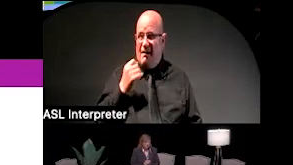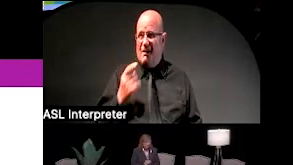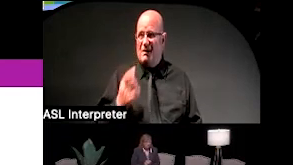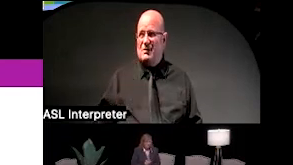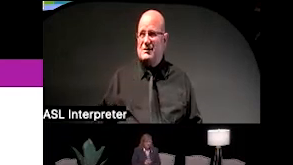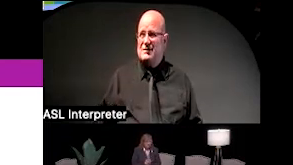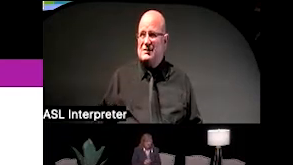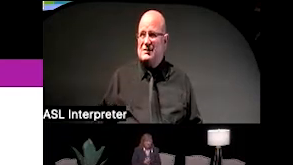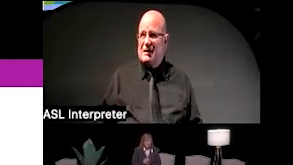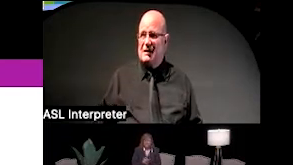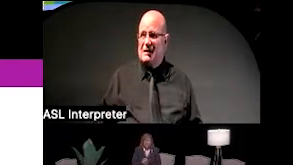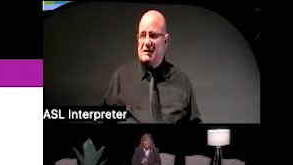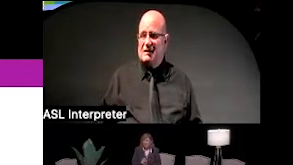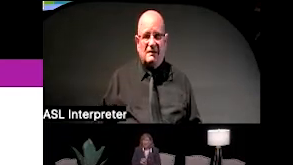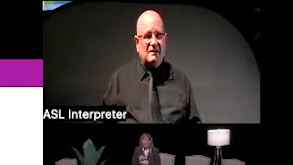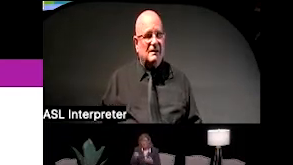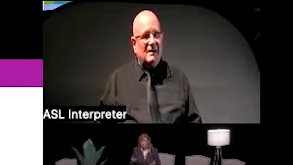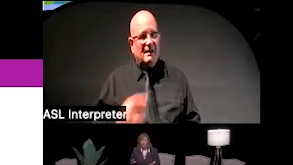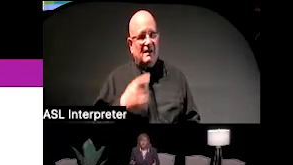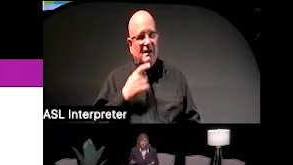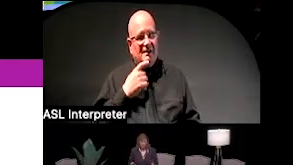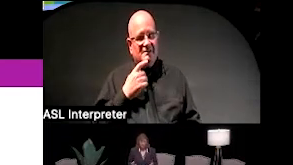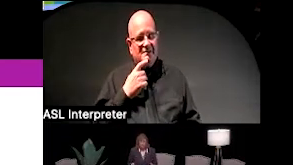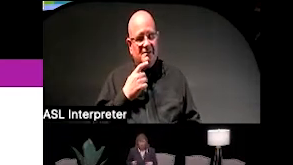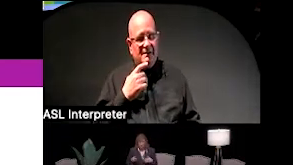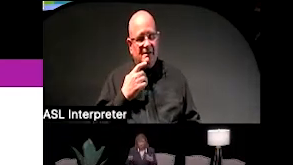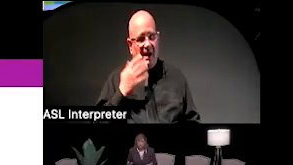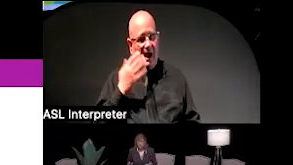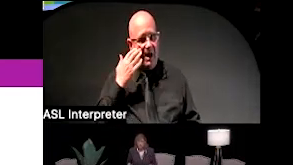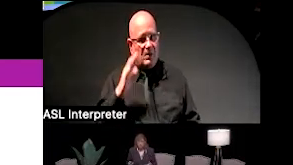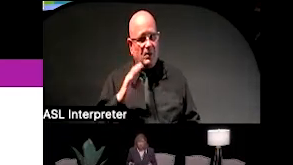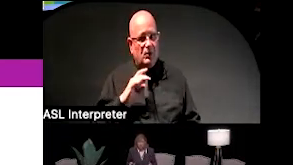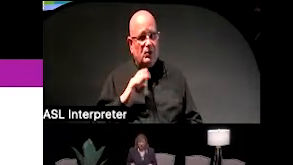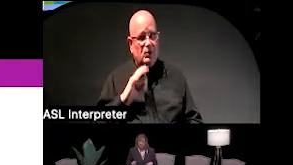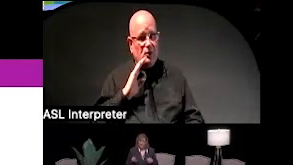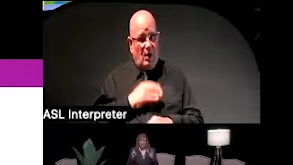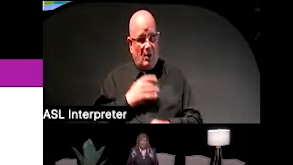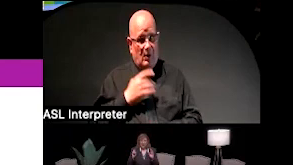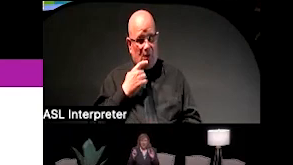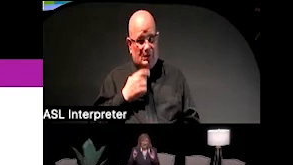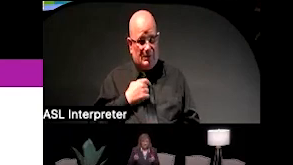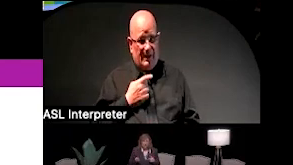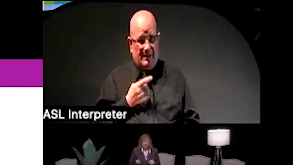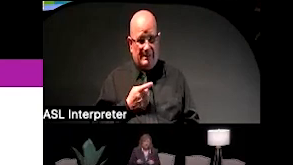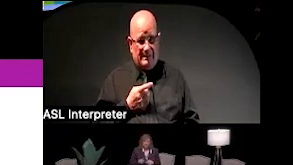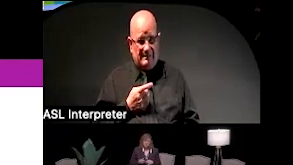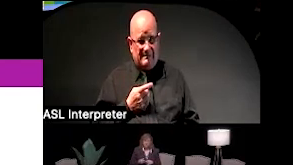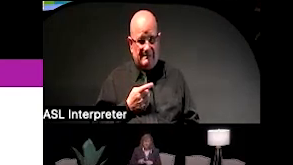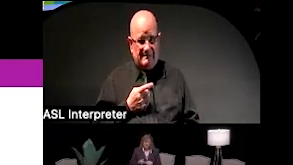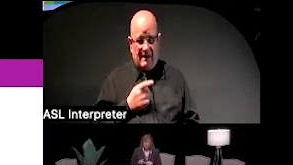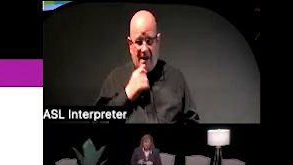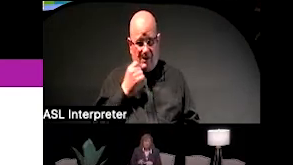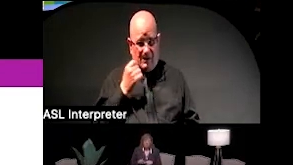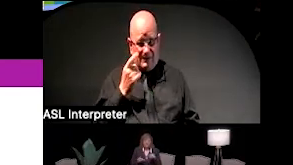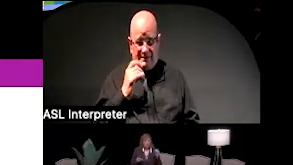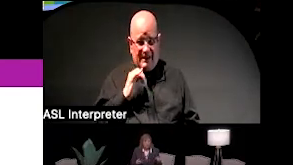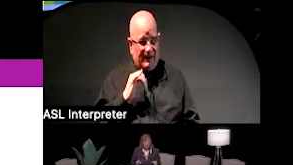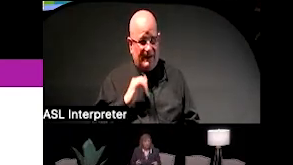understand. And I said, I don't know your daughter, but from what you're describing, I don't understand